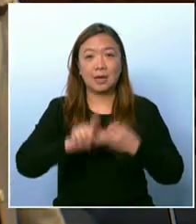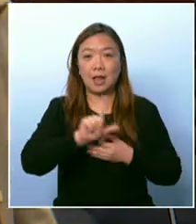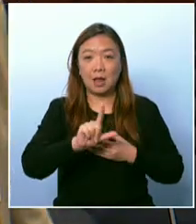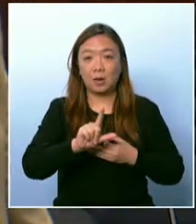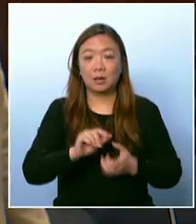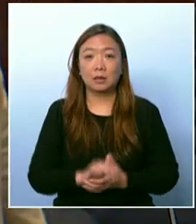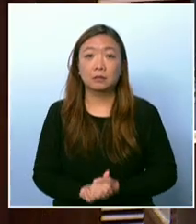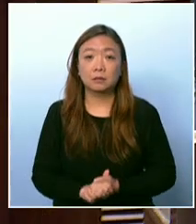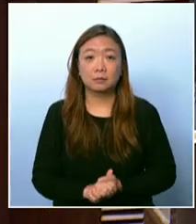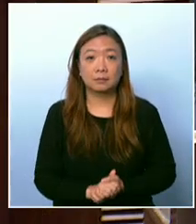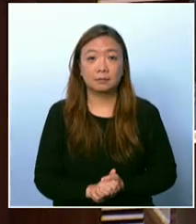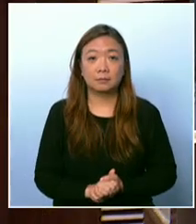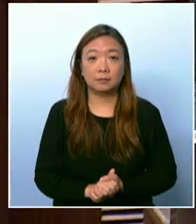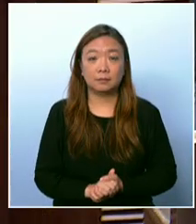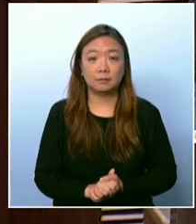Starry Lee.